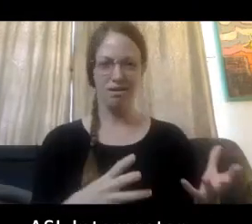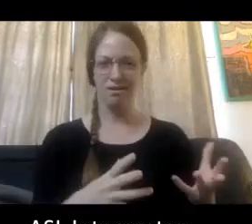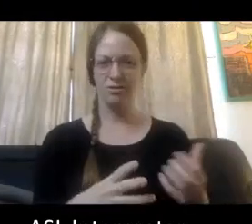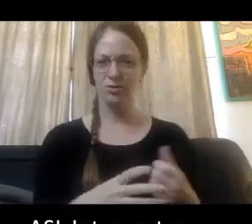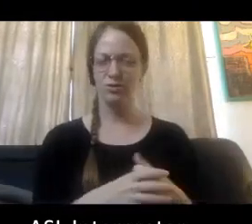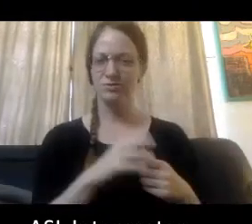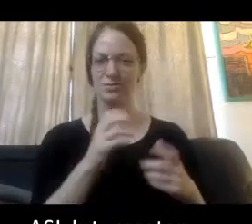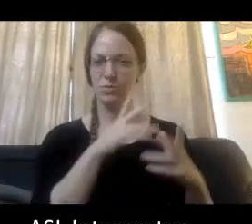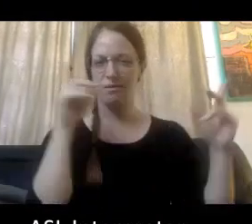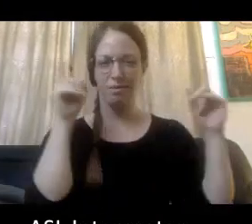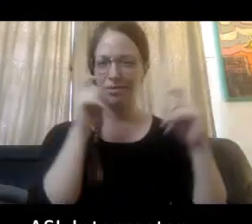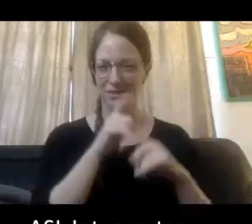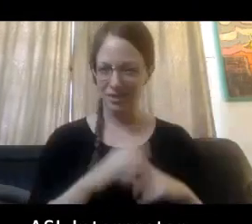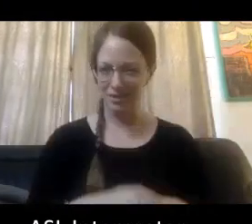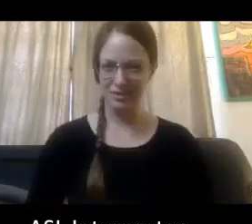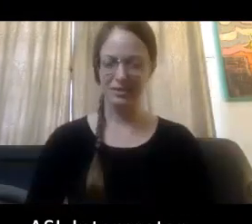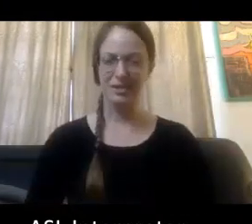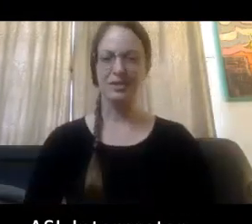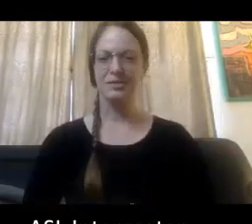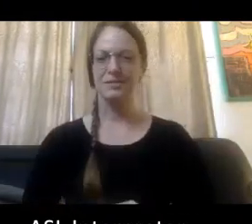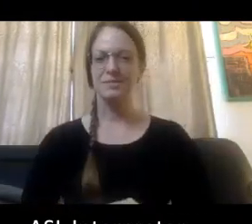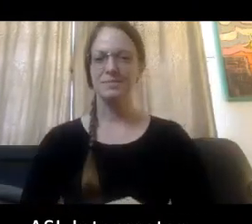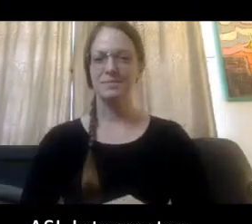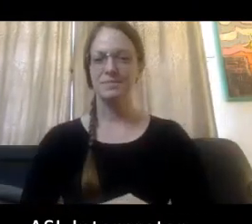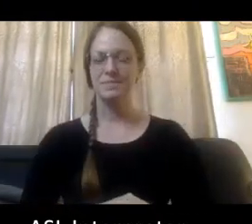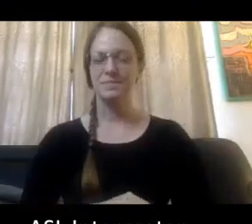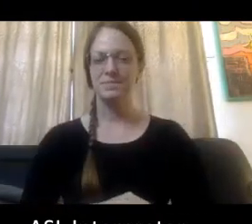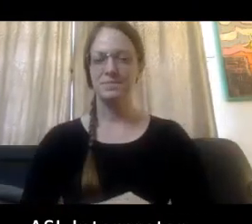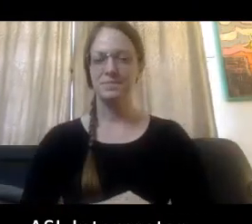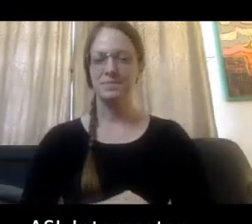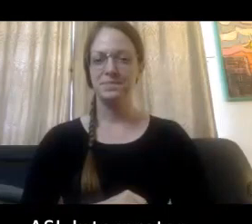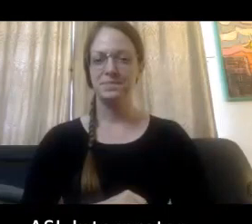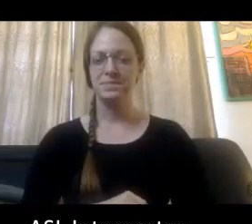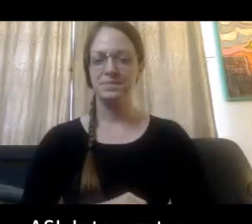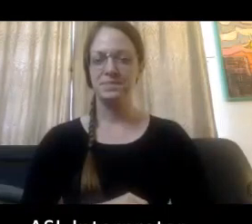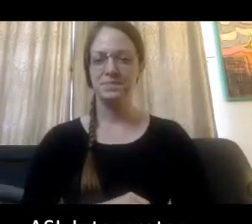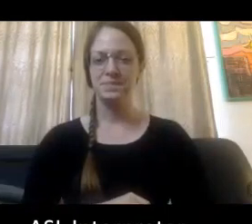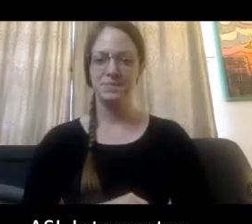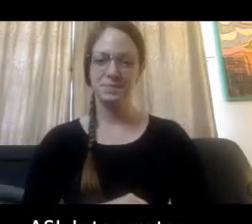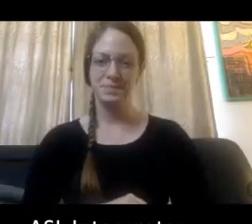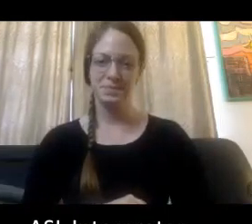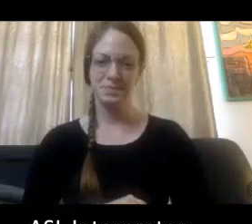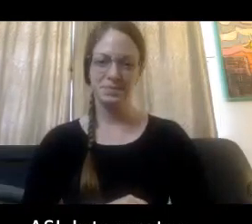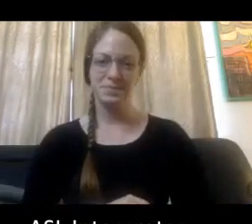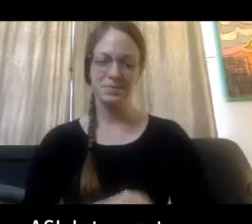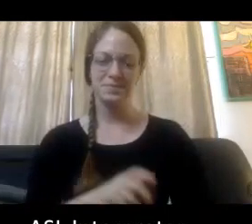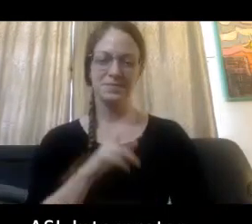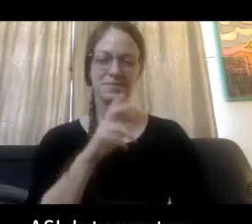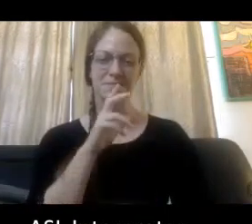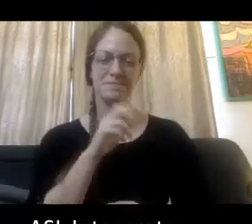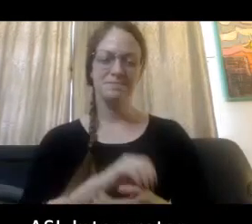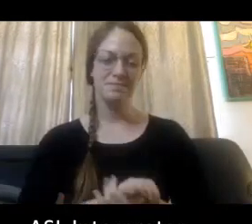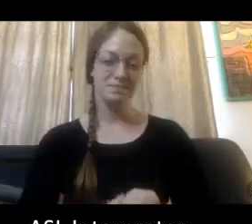that it's an interesting proposition to try and juggle